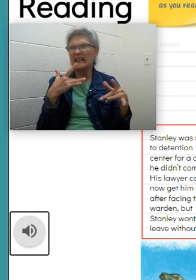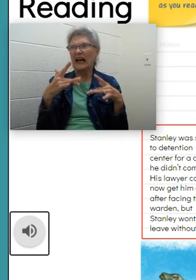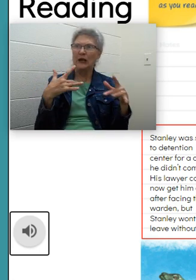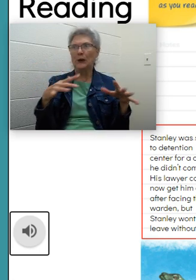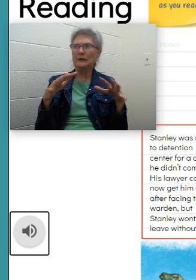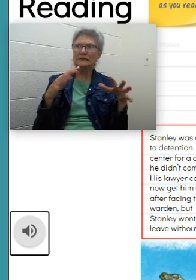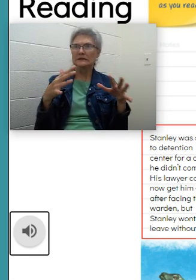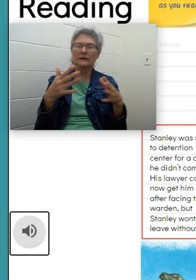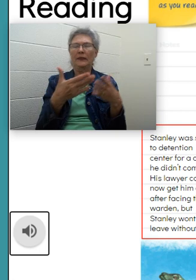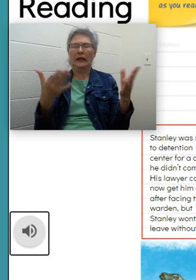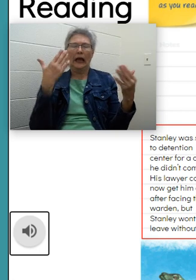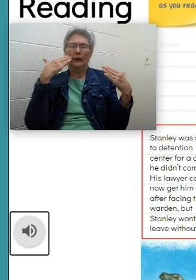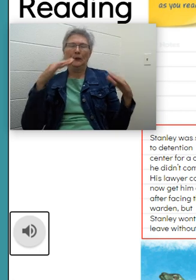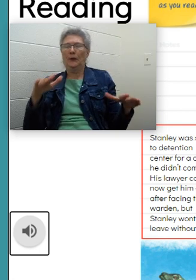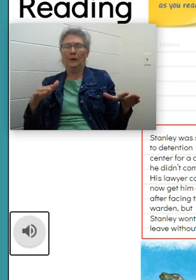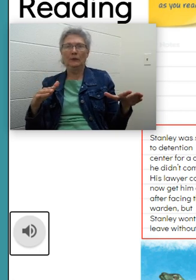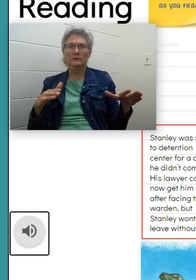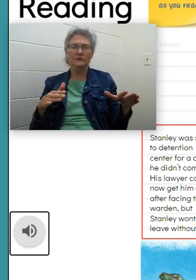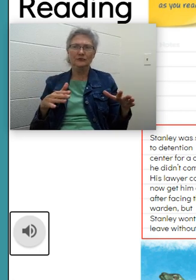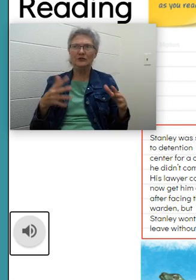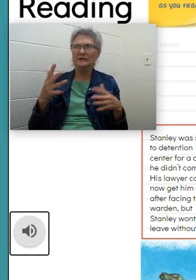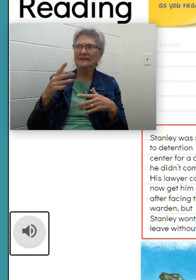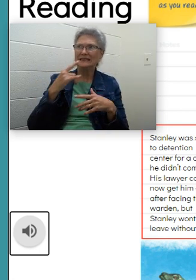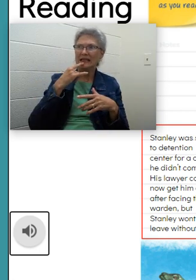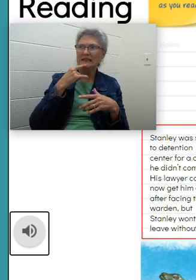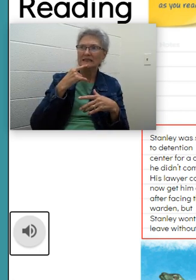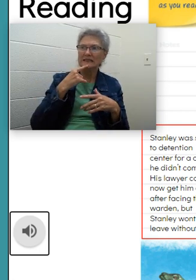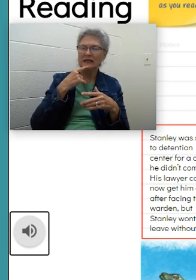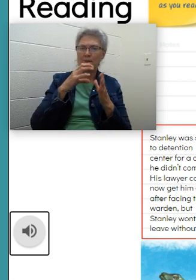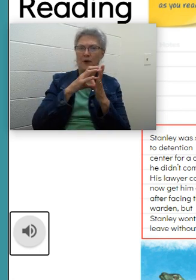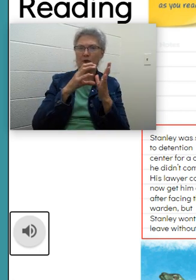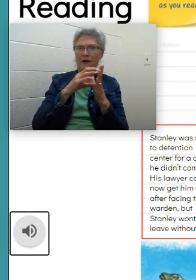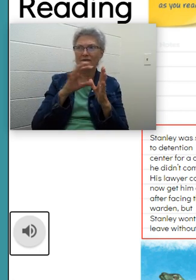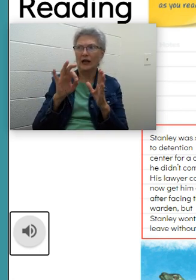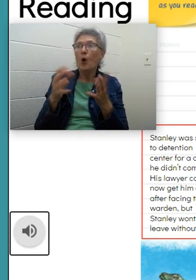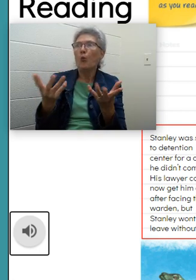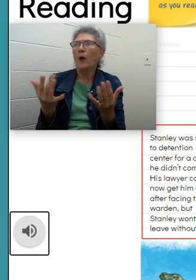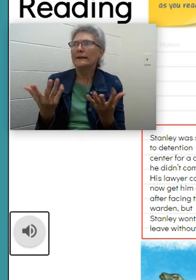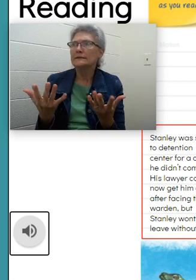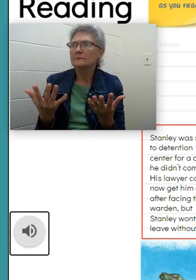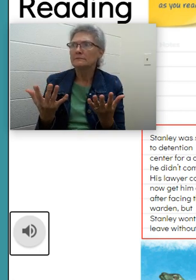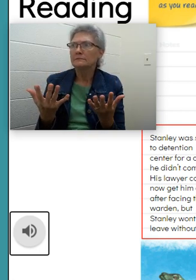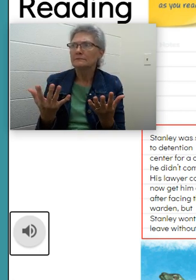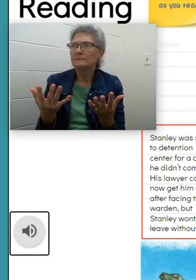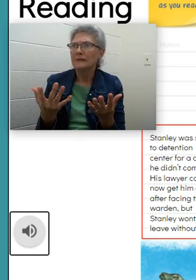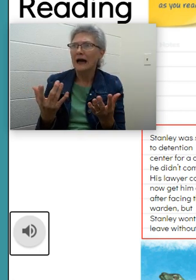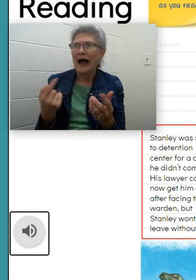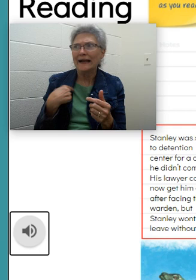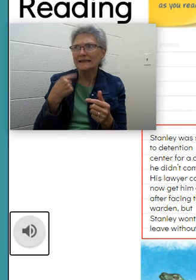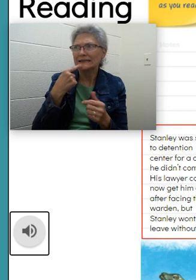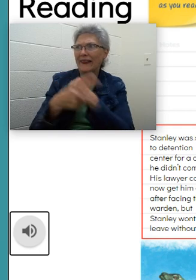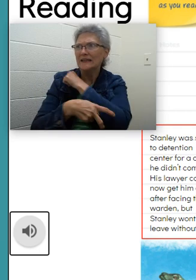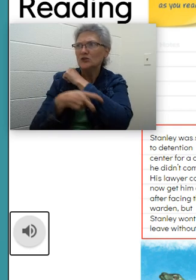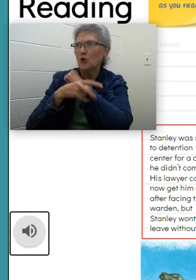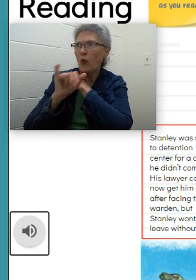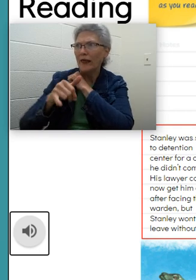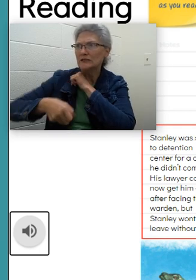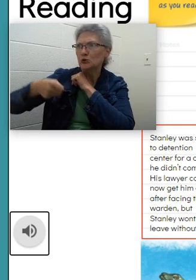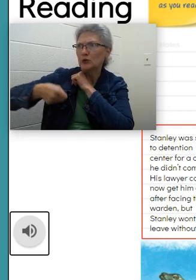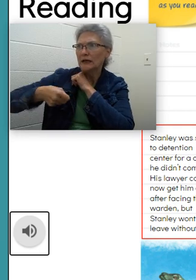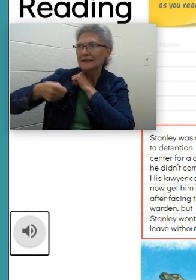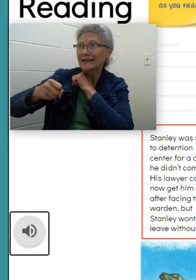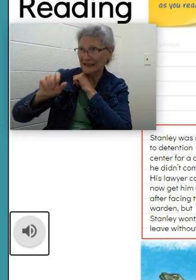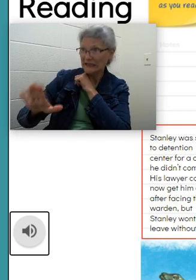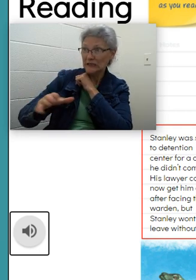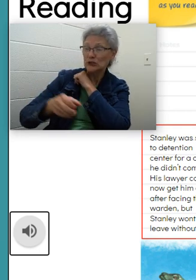excited or something. I don't know. She says, but down in paragraph 9, wait, the warden exclaimed. I didn't say they stole the suitcase.